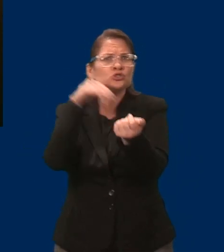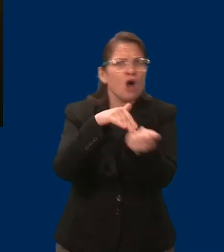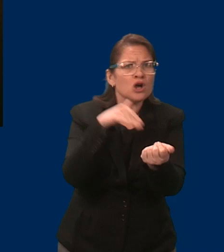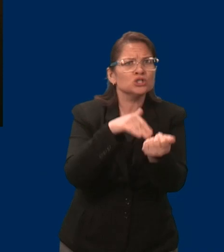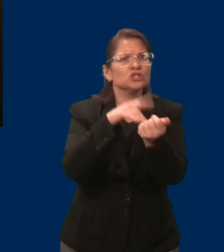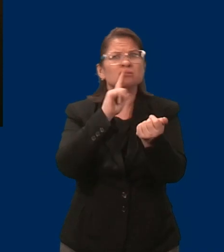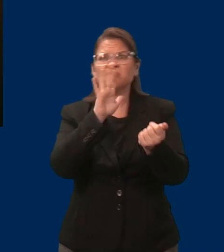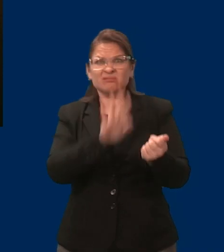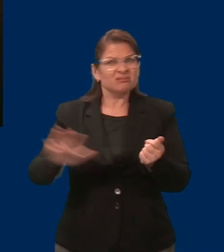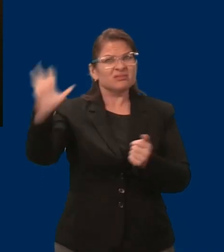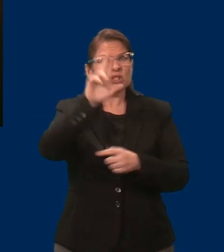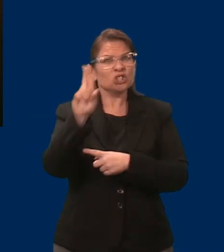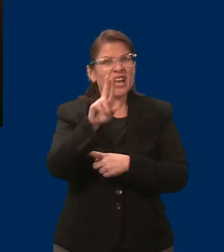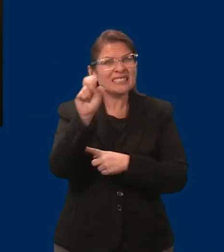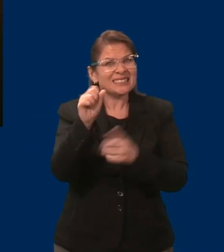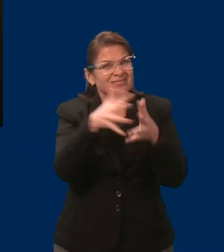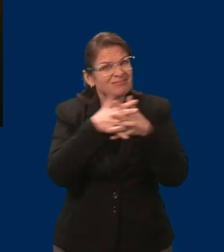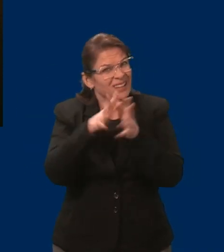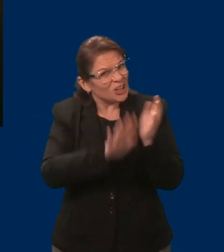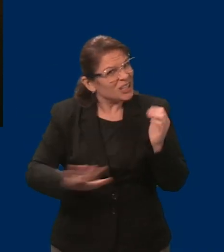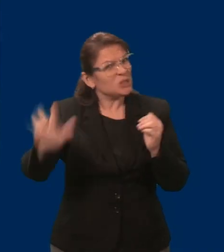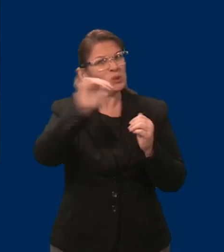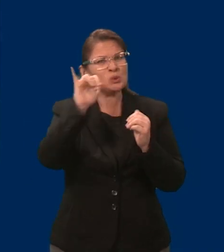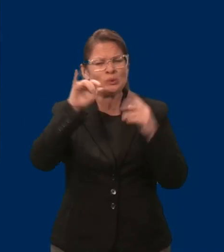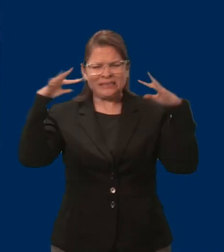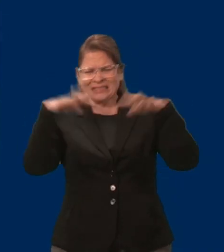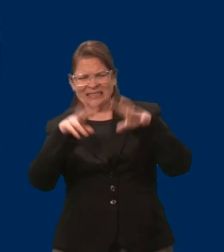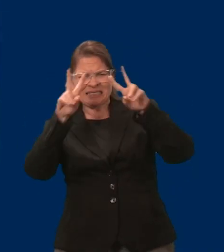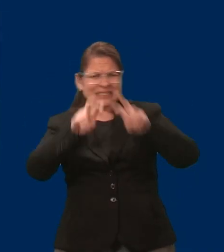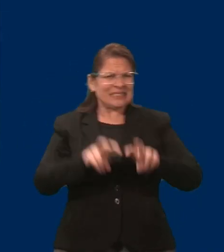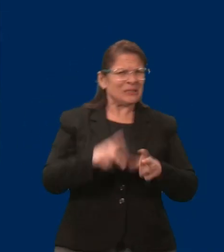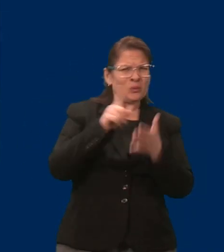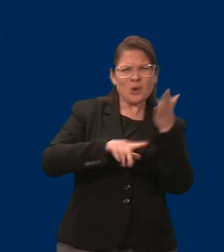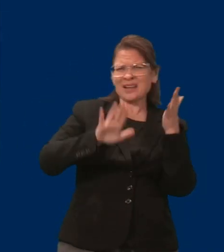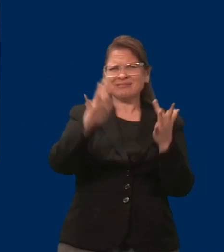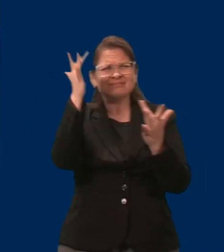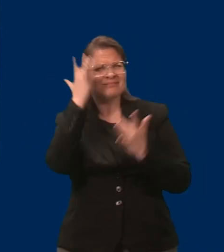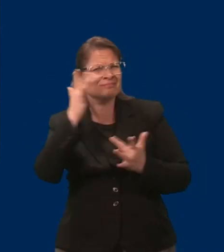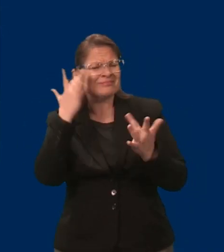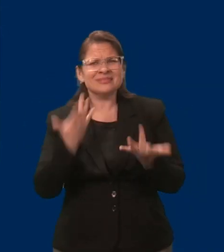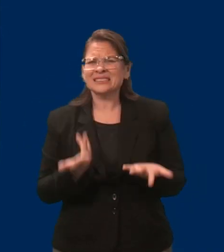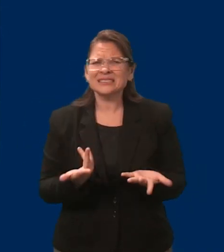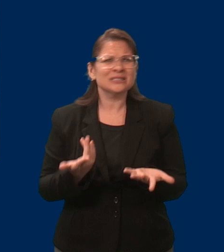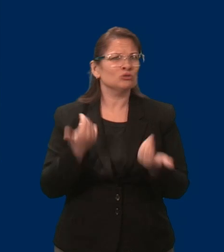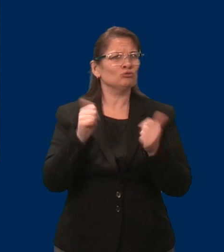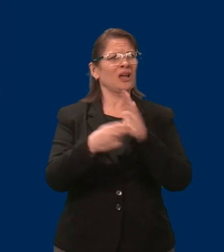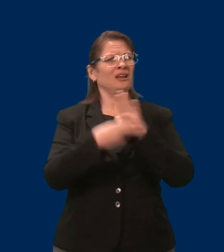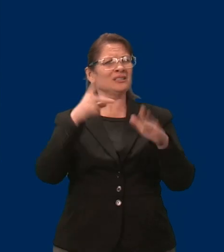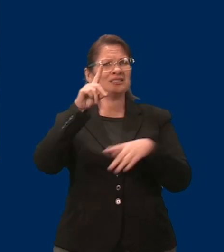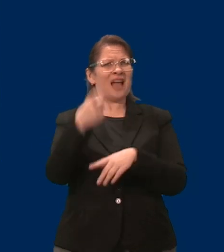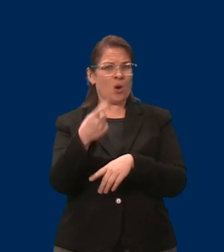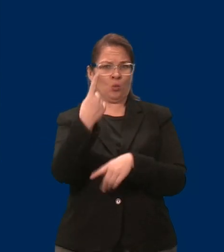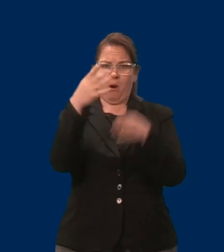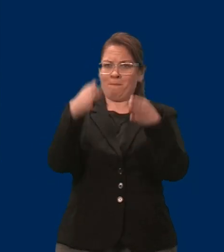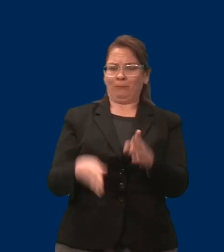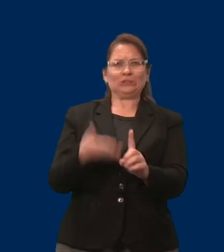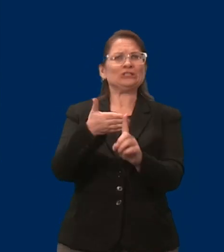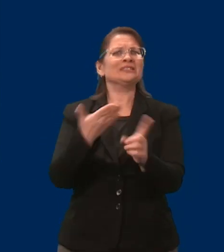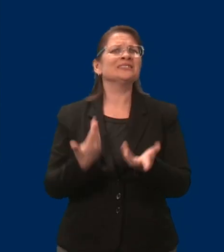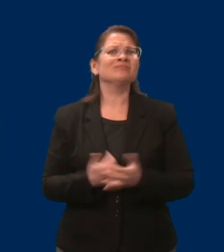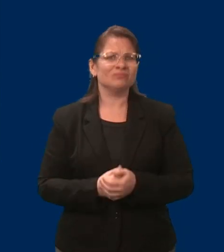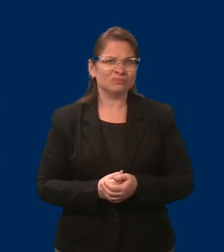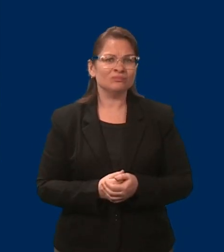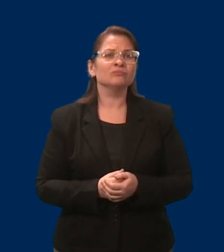some rare disease community to have only one specialist. So even just at baseline, it can be very difficult to receive